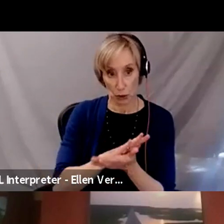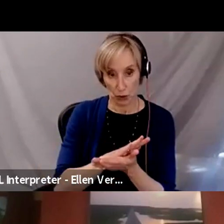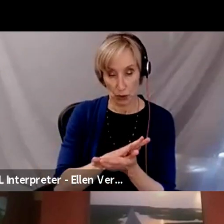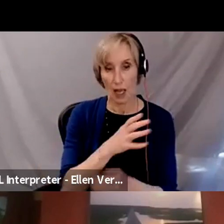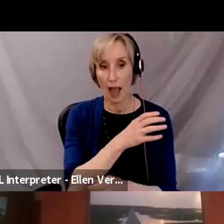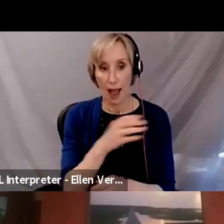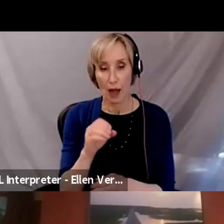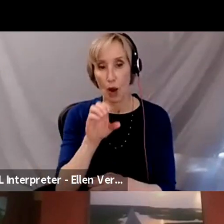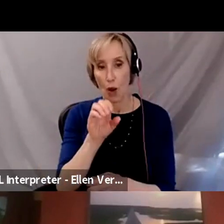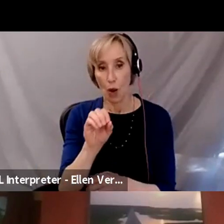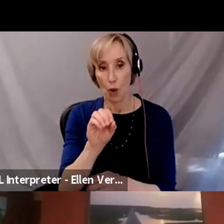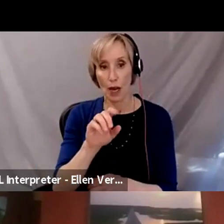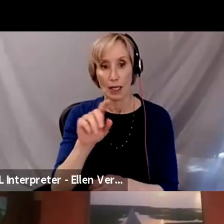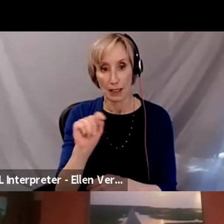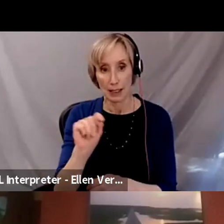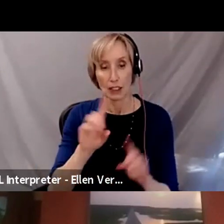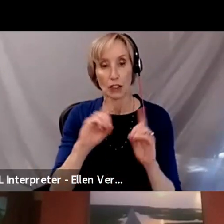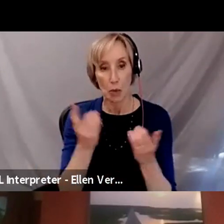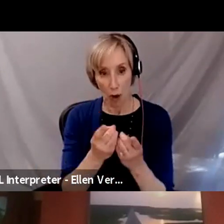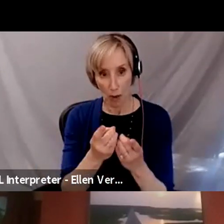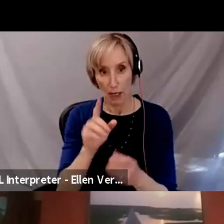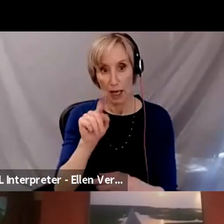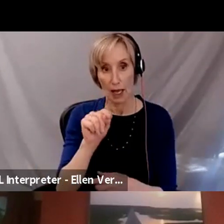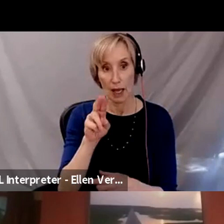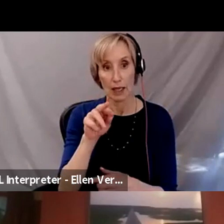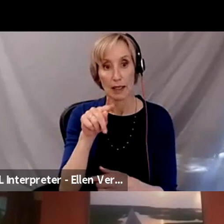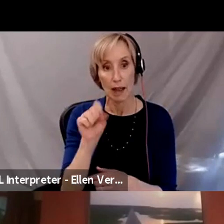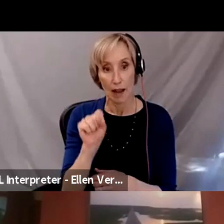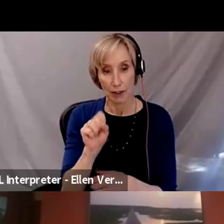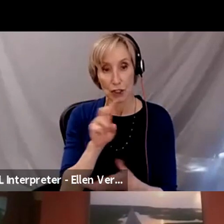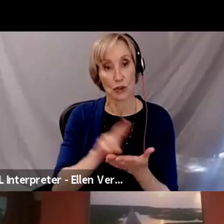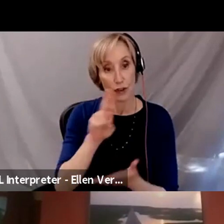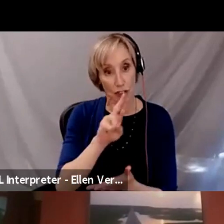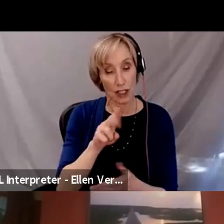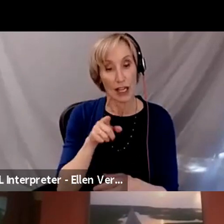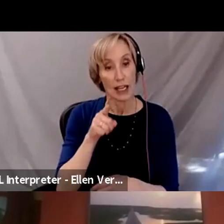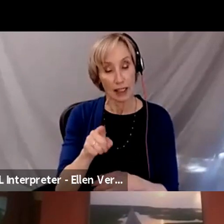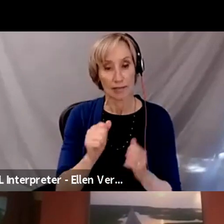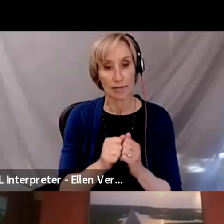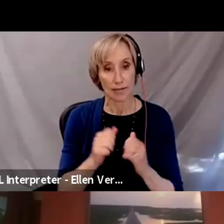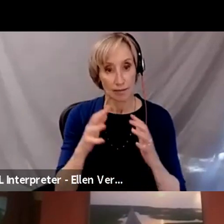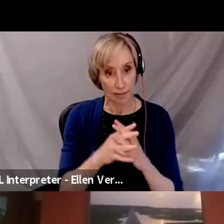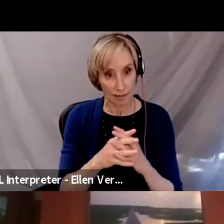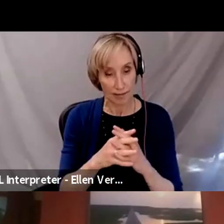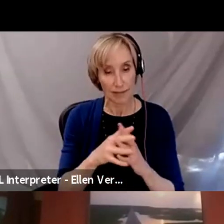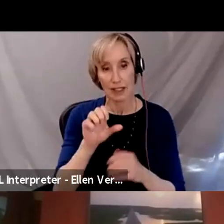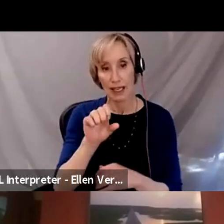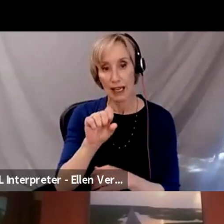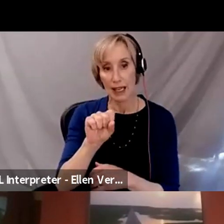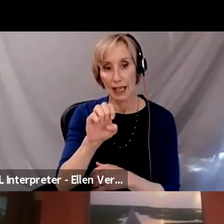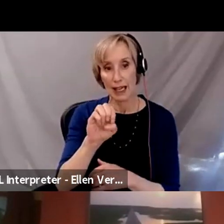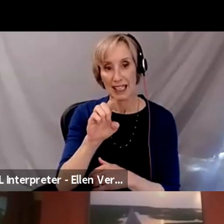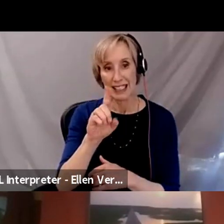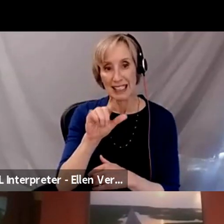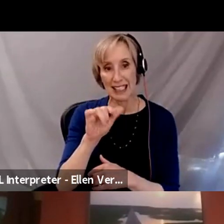Therapy Department at Tufts University. And he is the founding executive director of Seedlings Consultation and